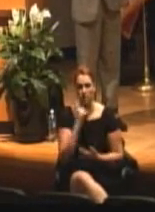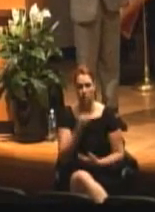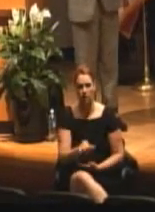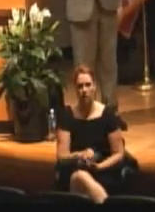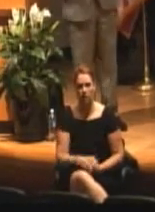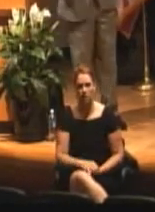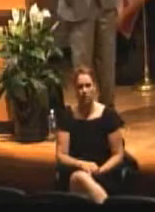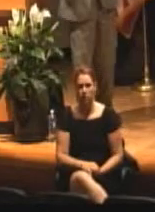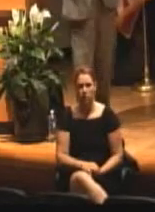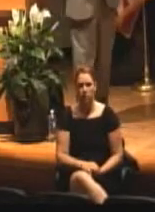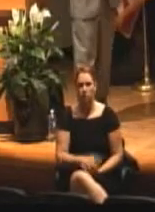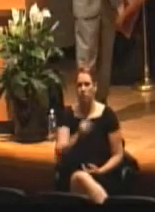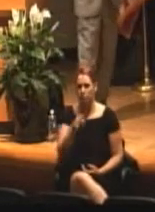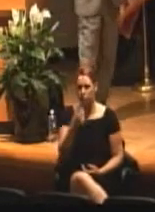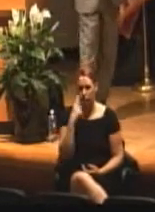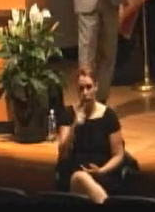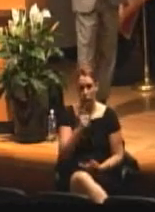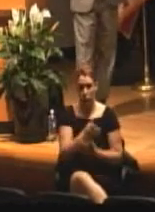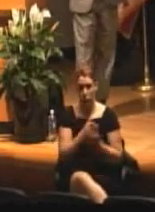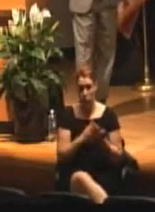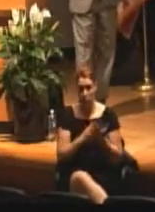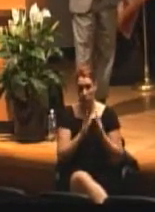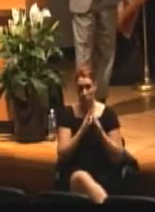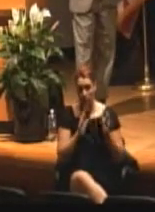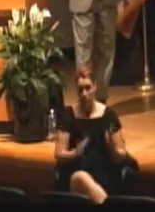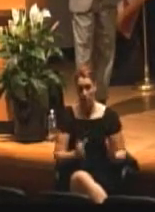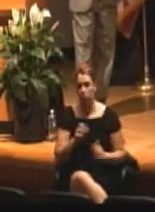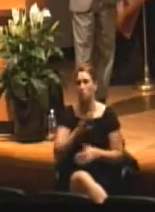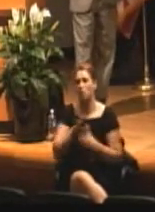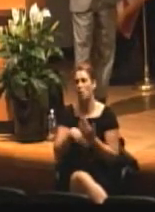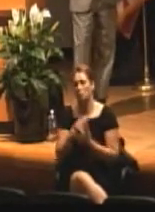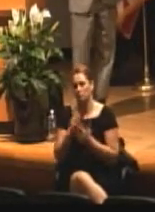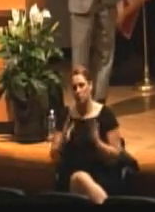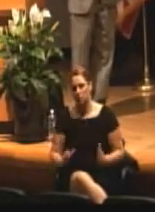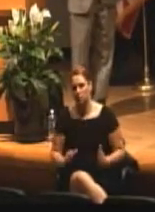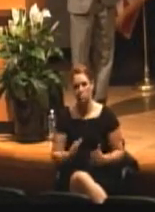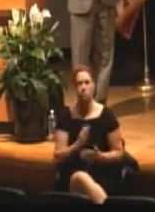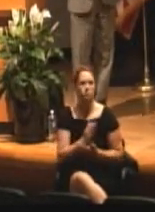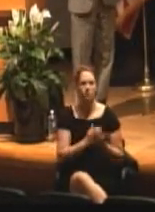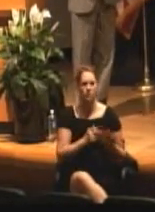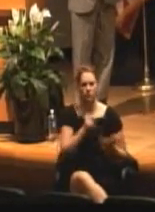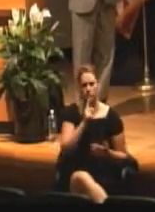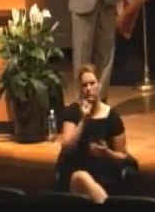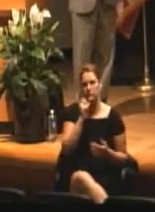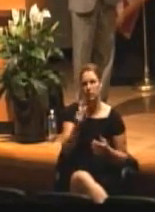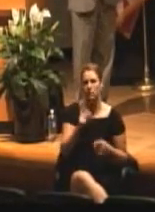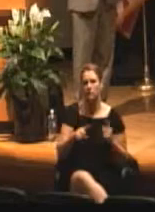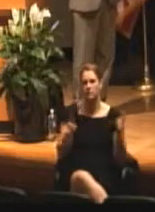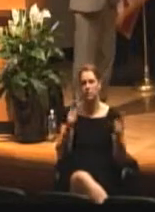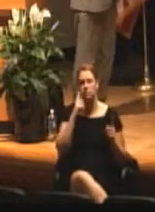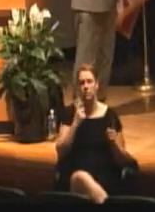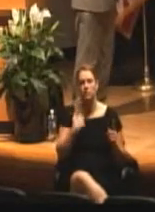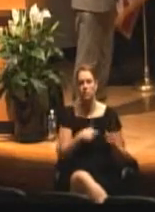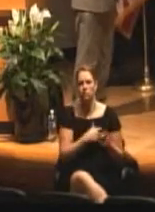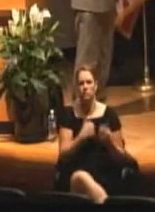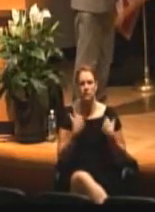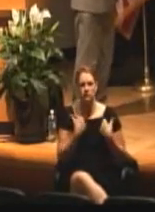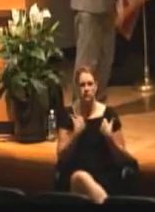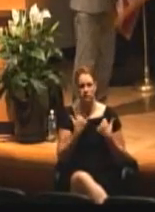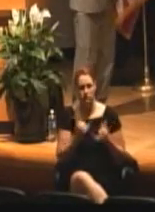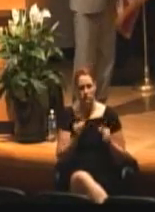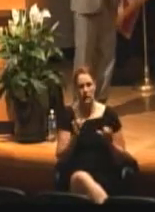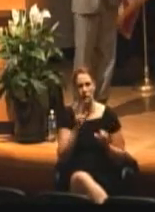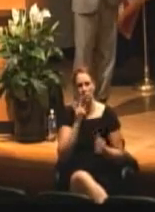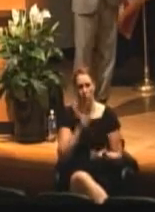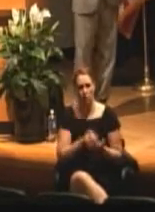Is it just for part of it or all of it? For part of it. It really won't make much difference at that point because we're going to still look at the